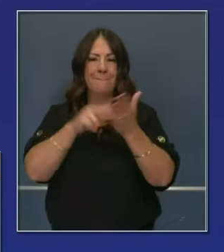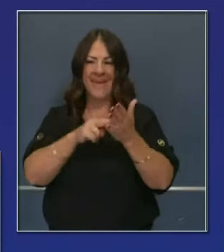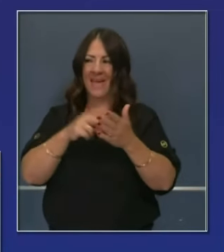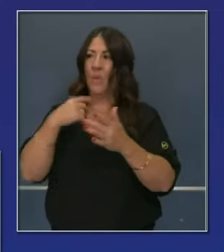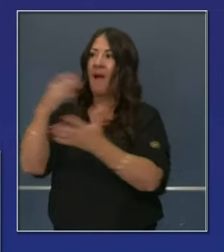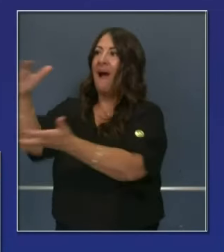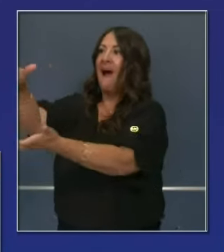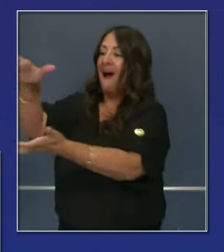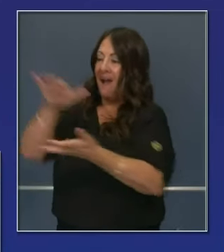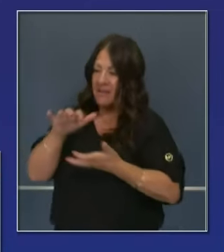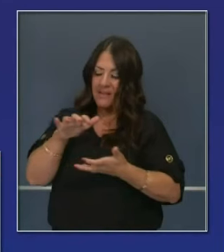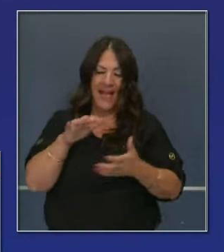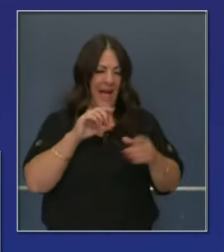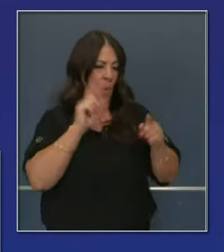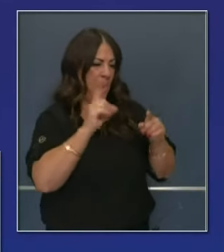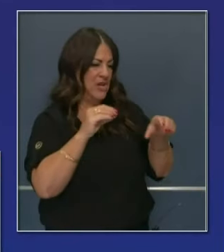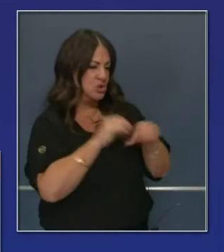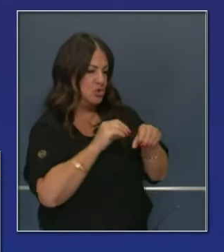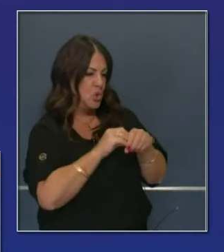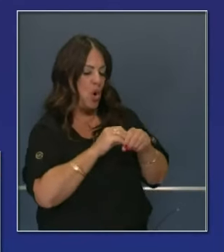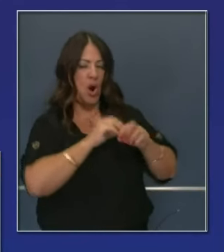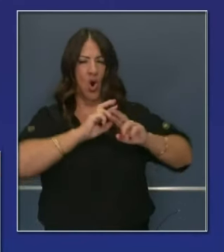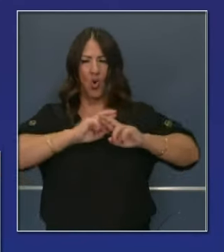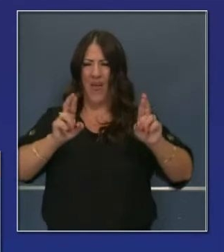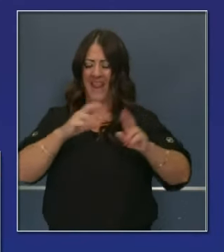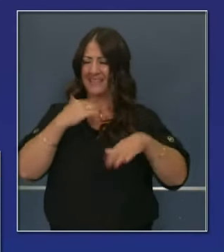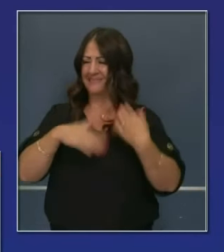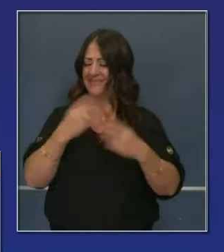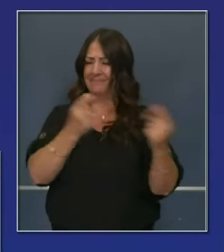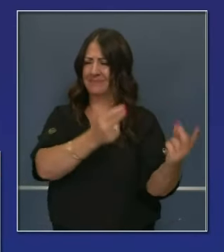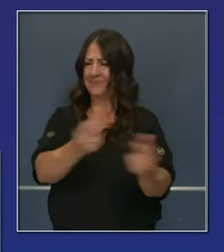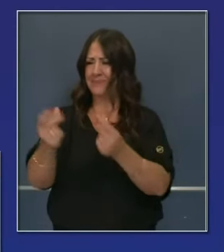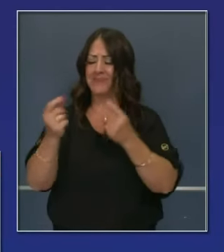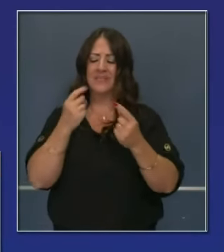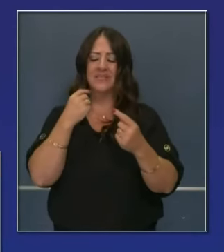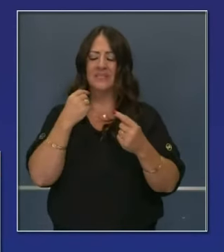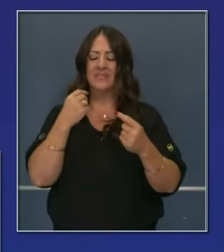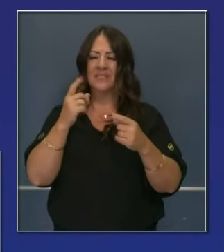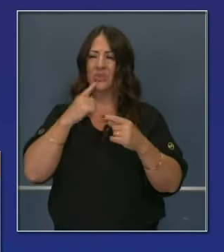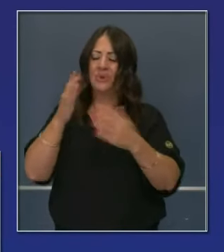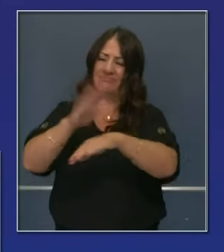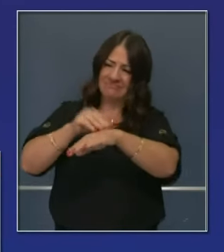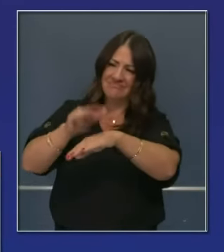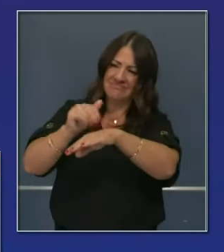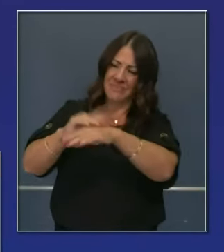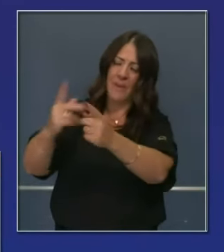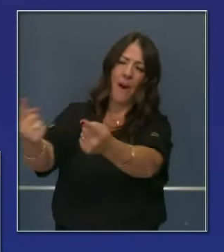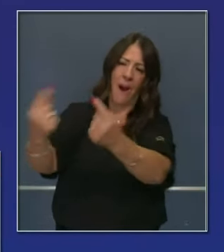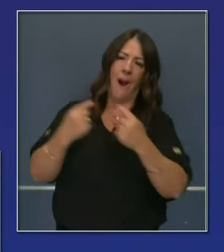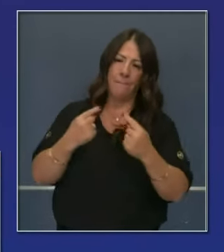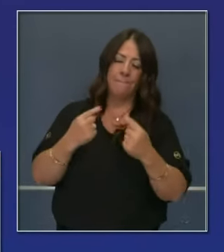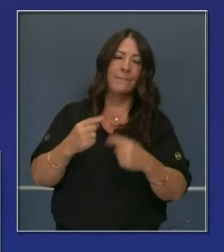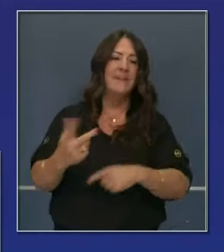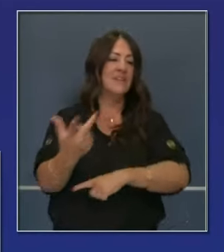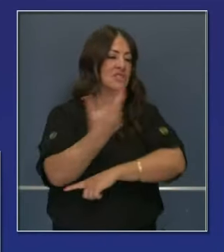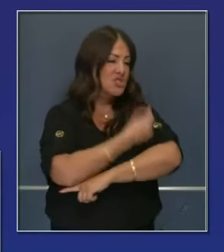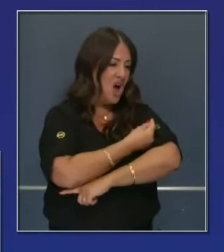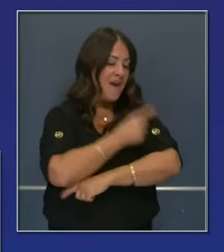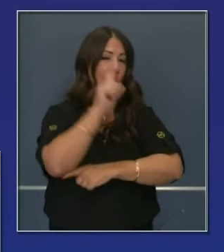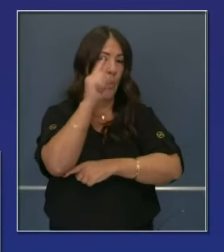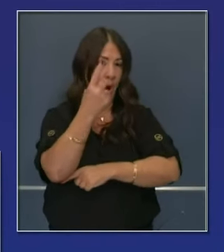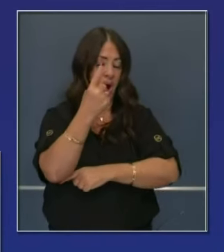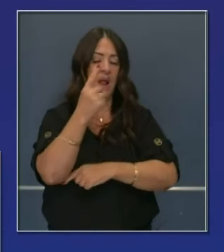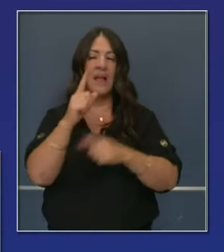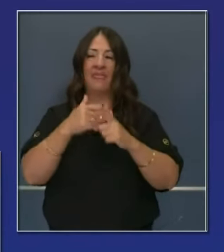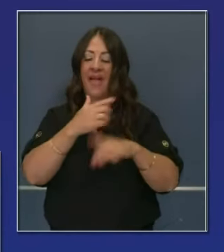storage perspective, a requirement for notification, bringing people back after the first immunization shot, you could